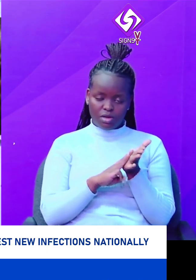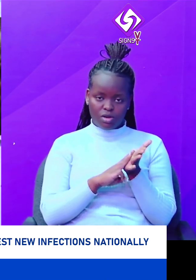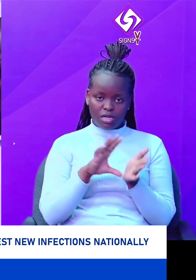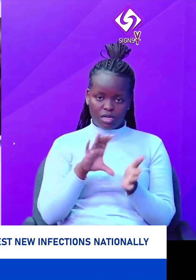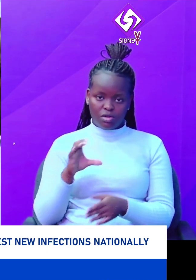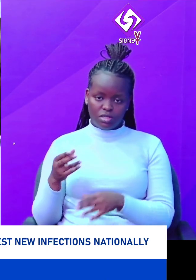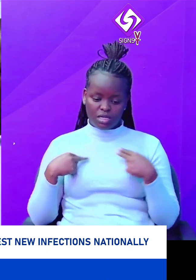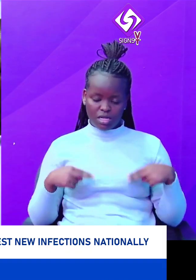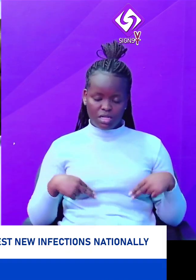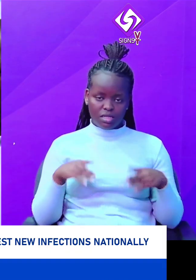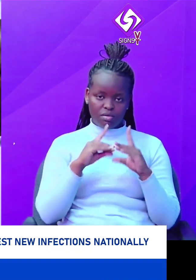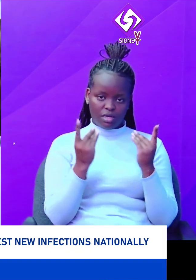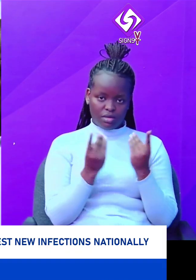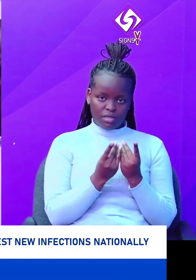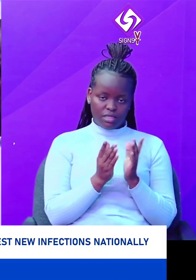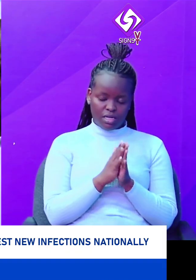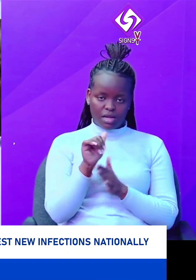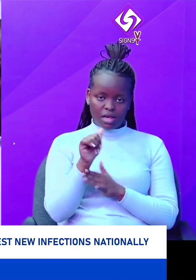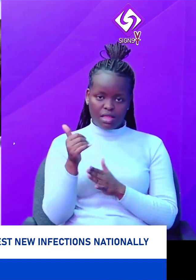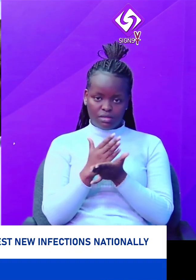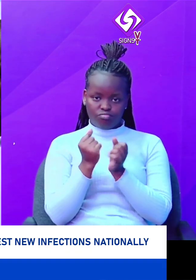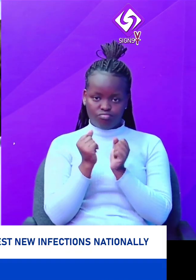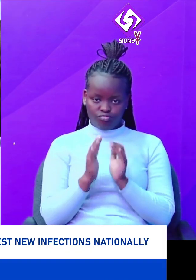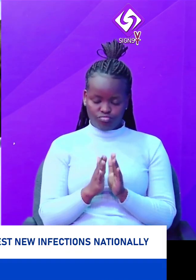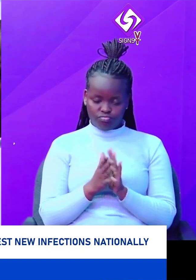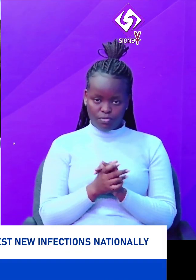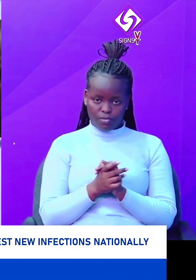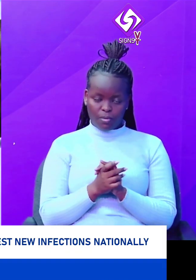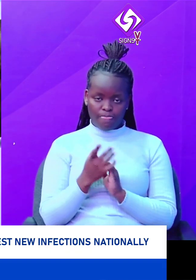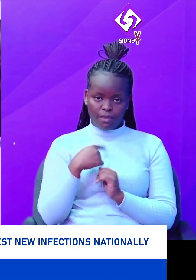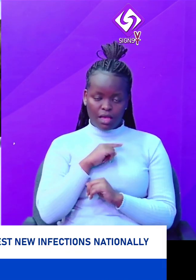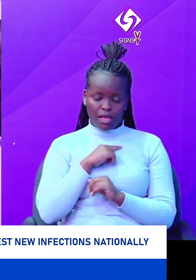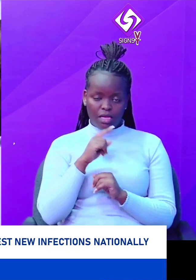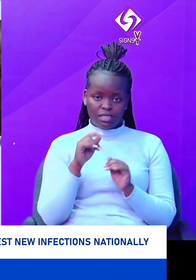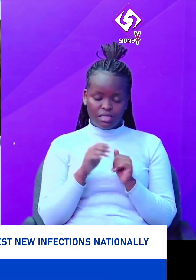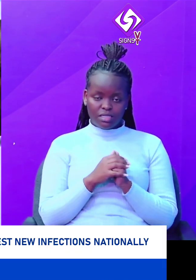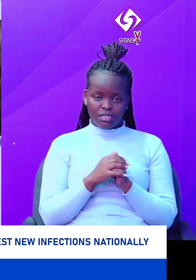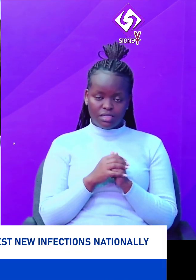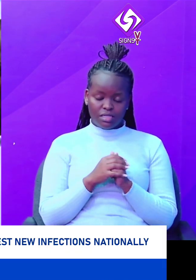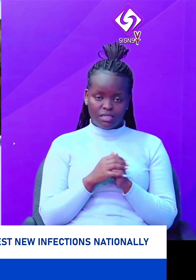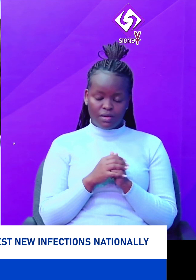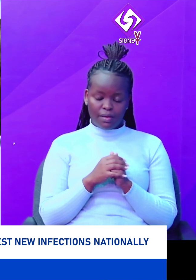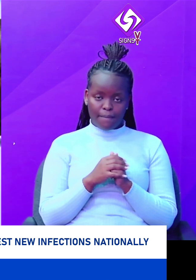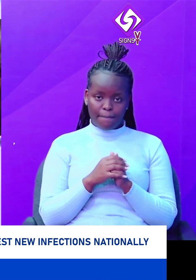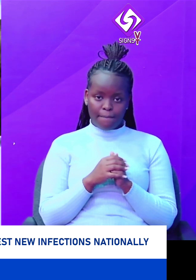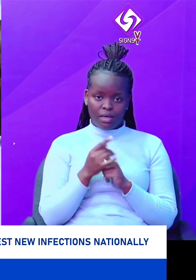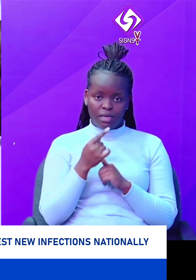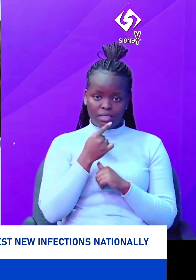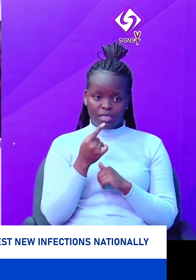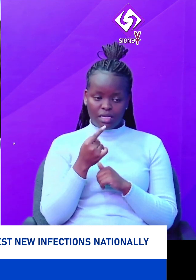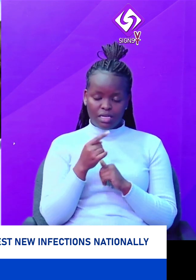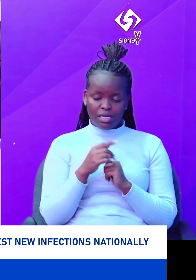Health Department and other stakeholders. We are reaching out to fisherfolk